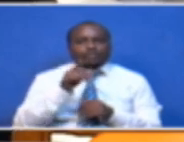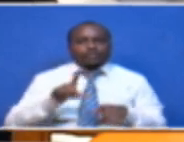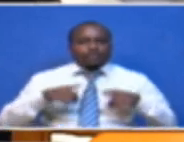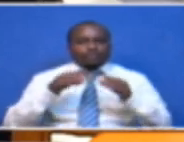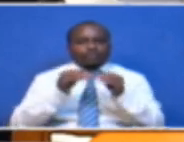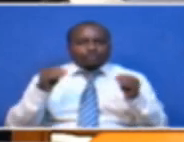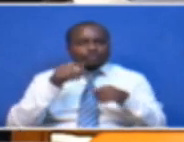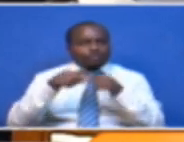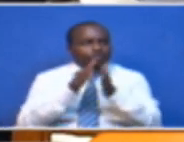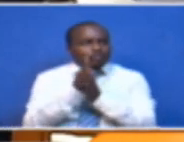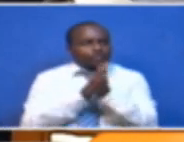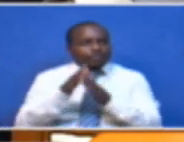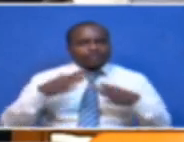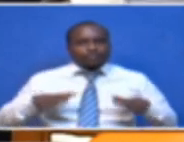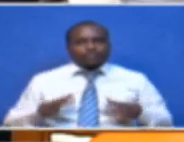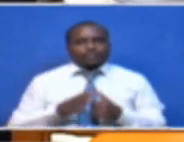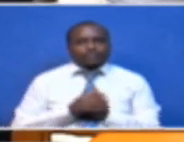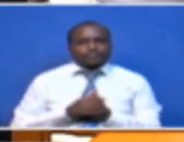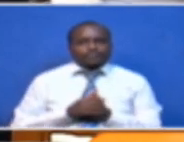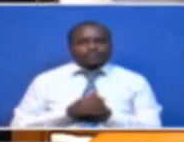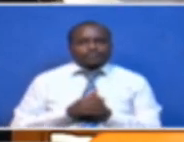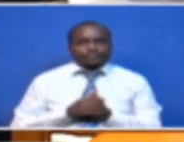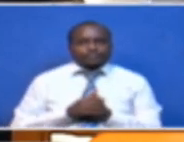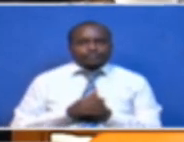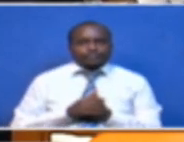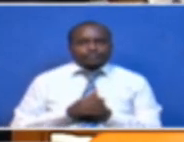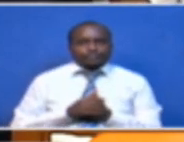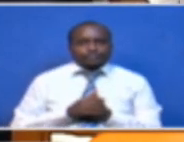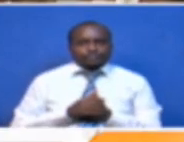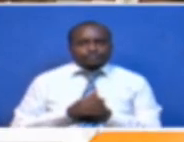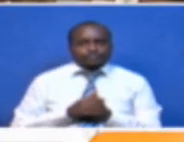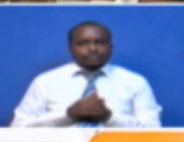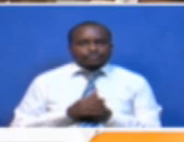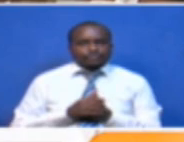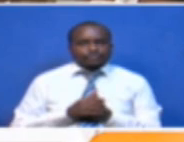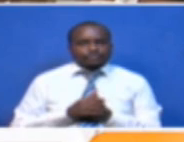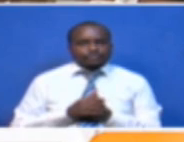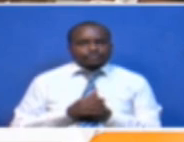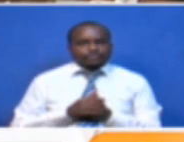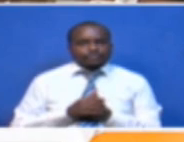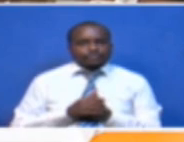continue to inspire the people. Jane Motiga Madenge danced for Mzee as a teenager.